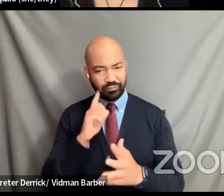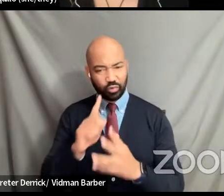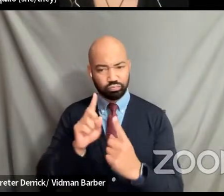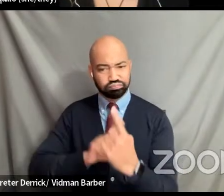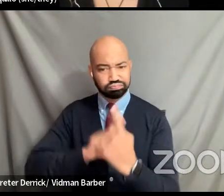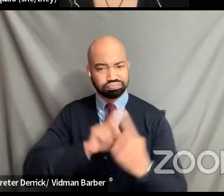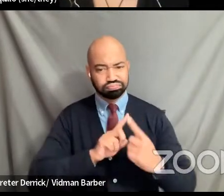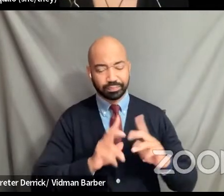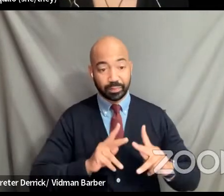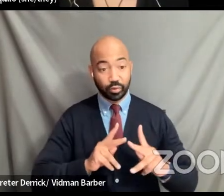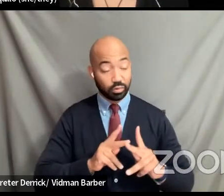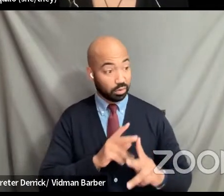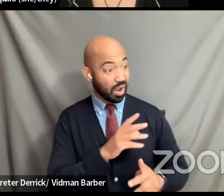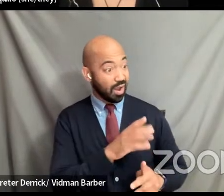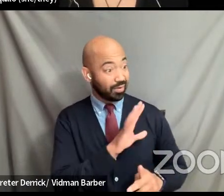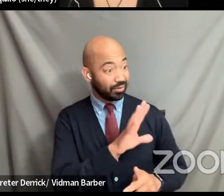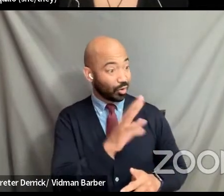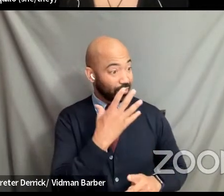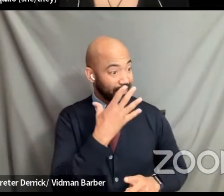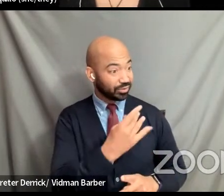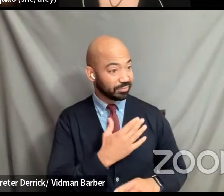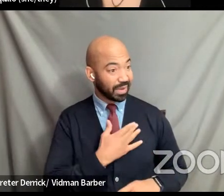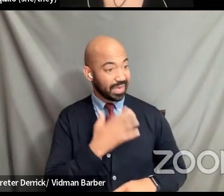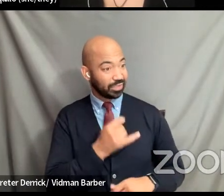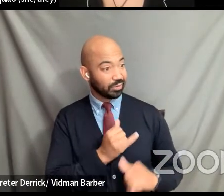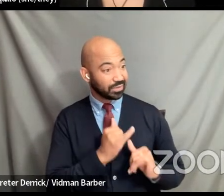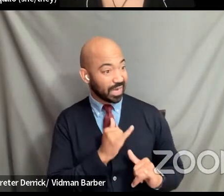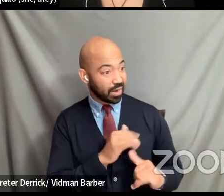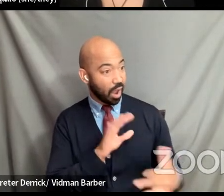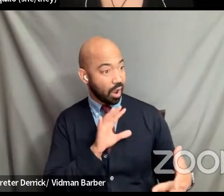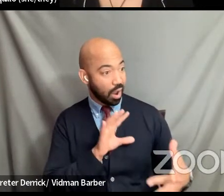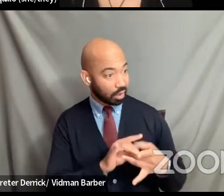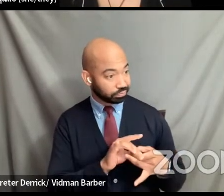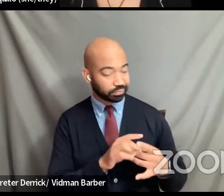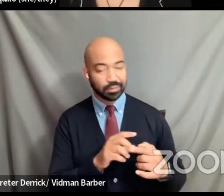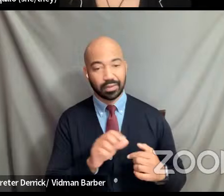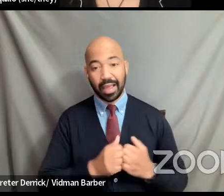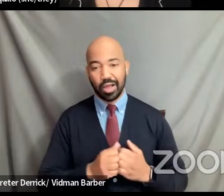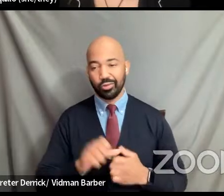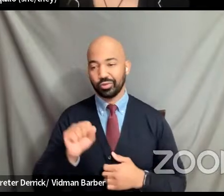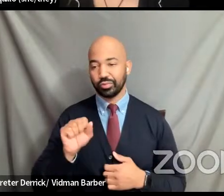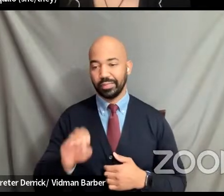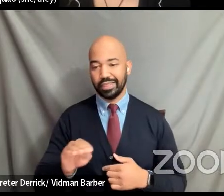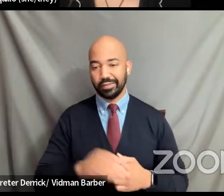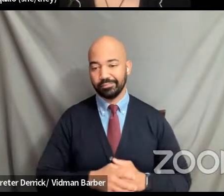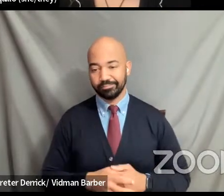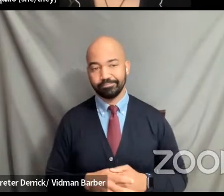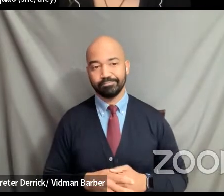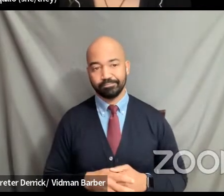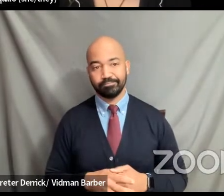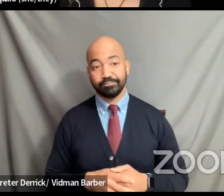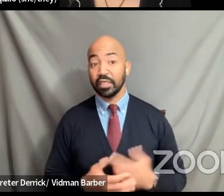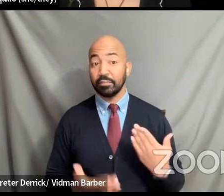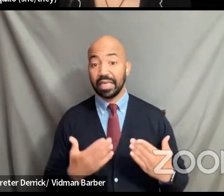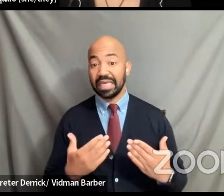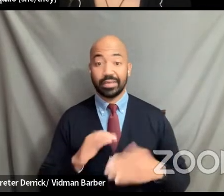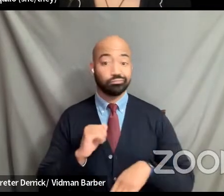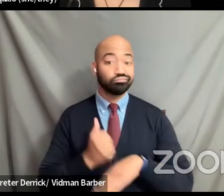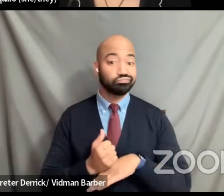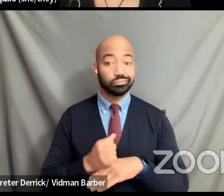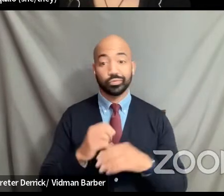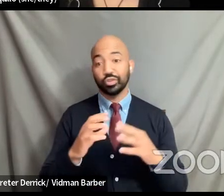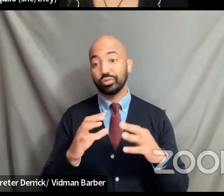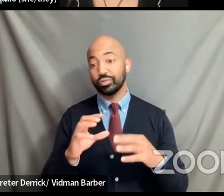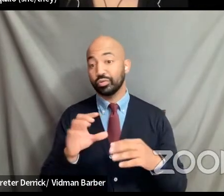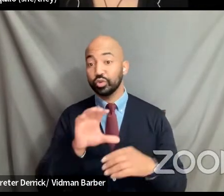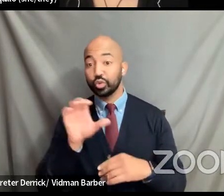share the same interests with you. And you can connect on social media, and you may schedule like a Zoom or like a phone